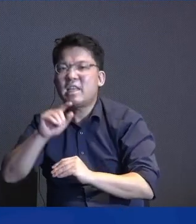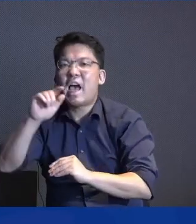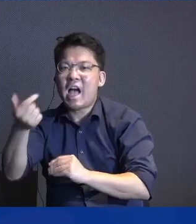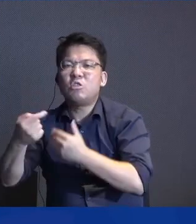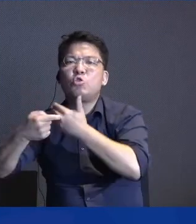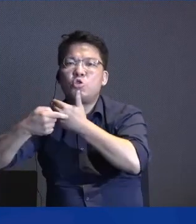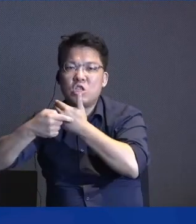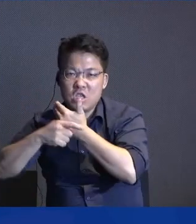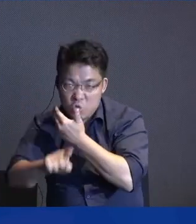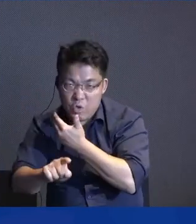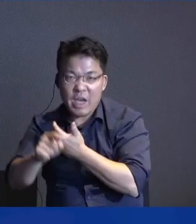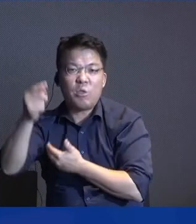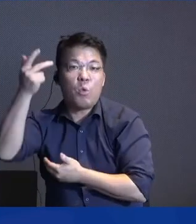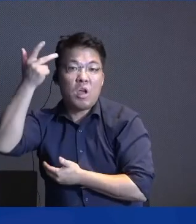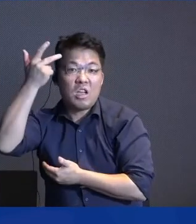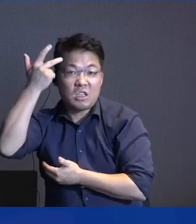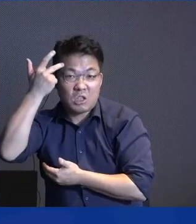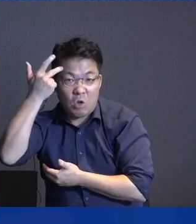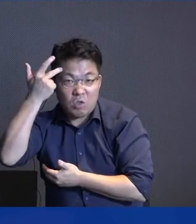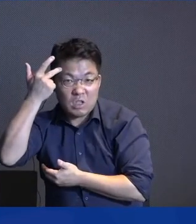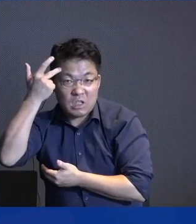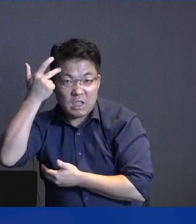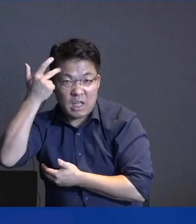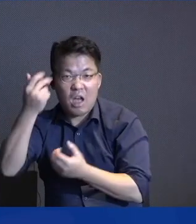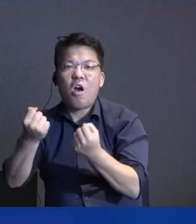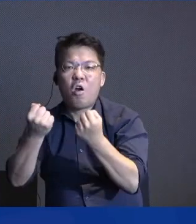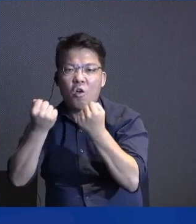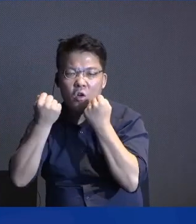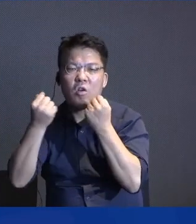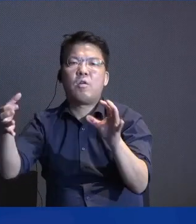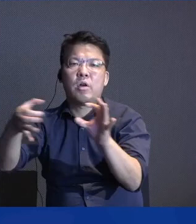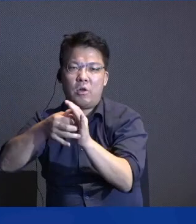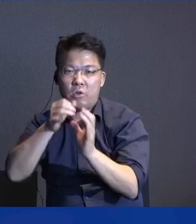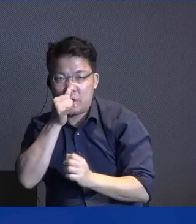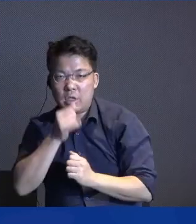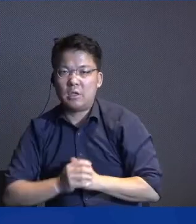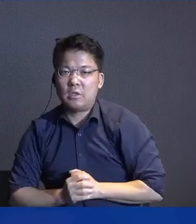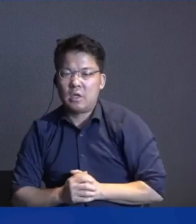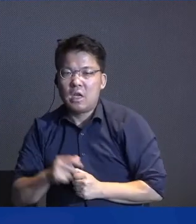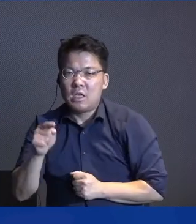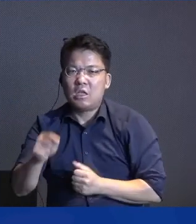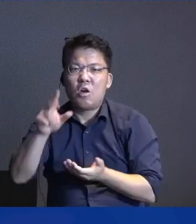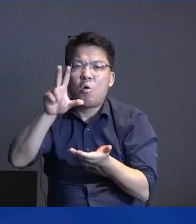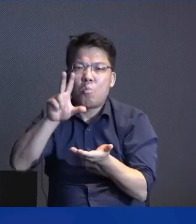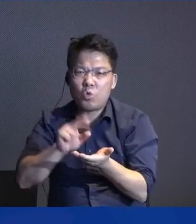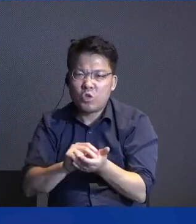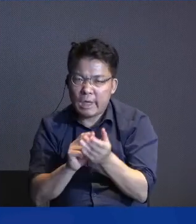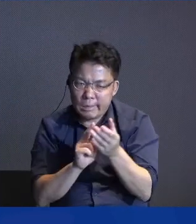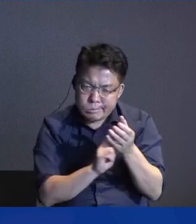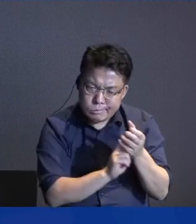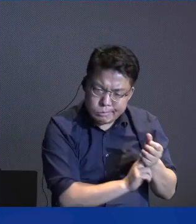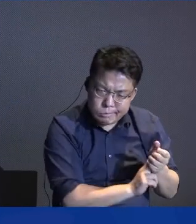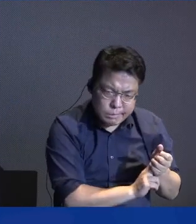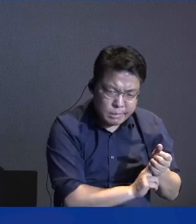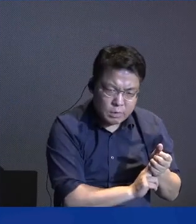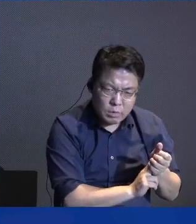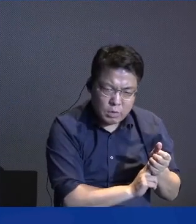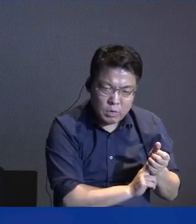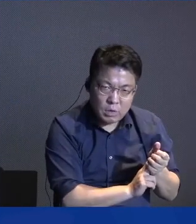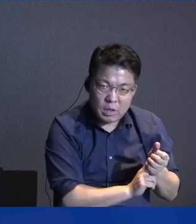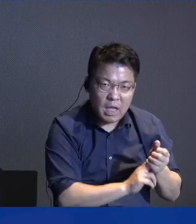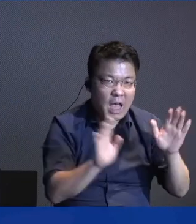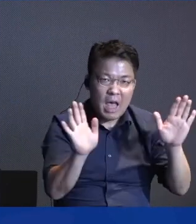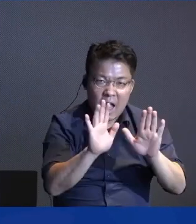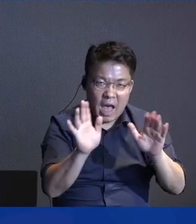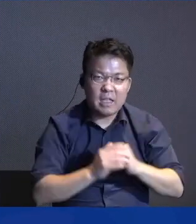to hide the problem because oftentimes it involves family members, but